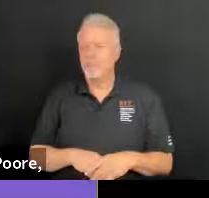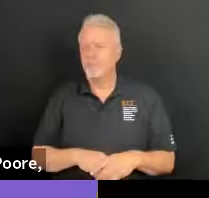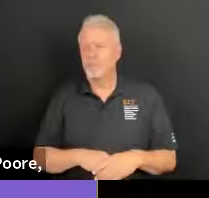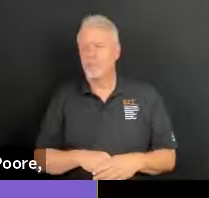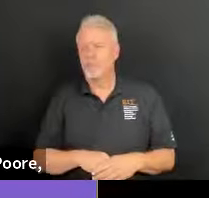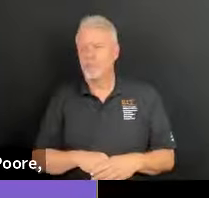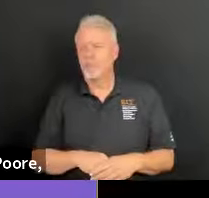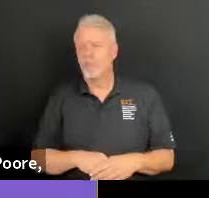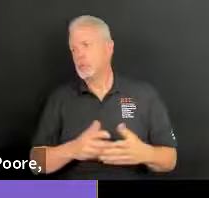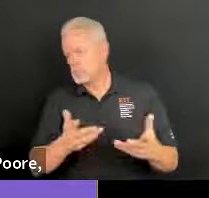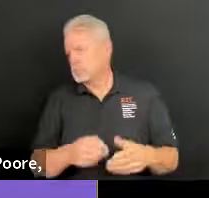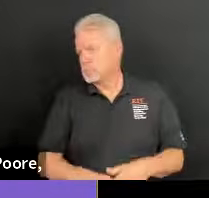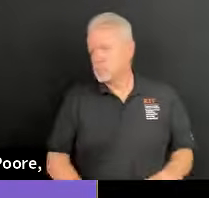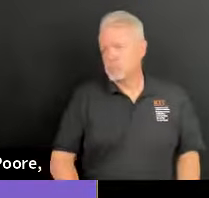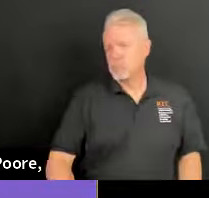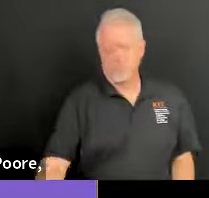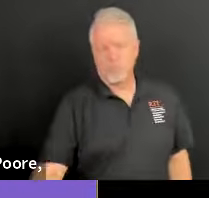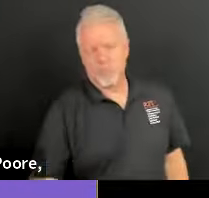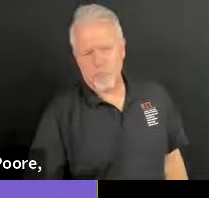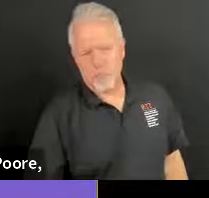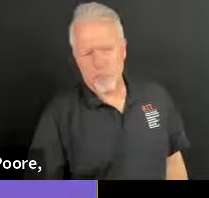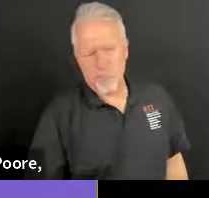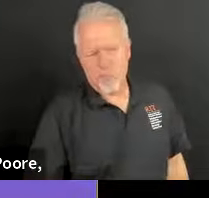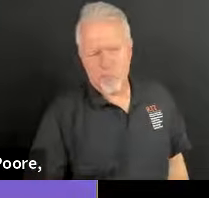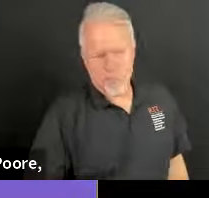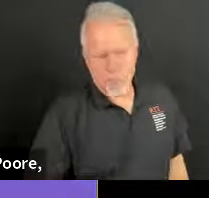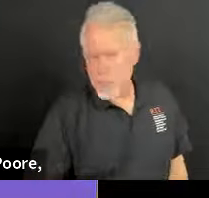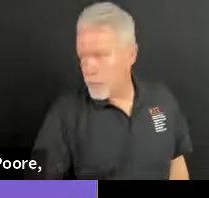And it is still quite serious at 29.2%.